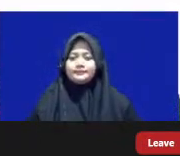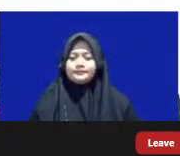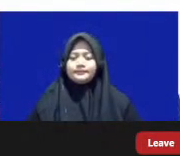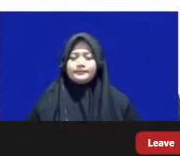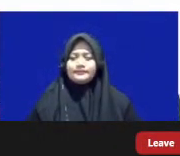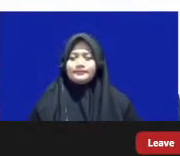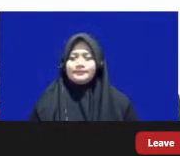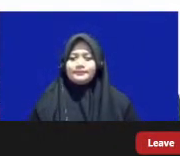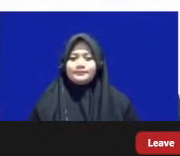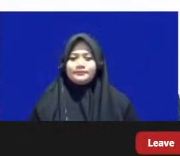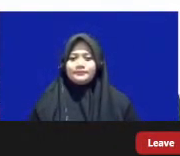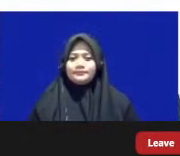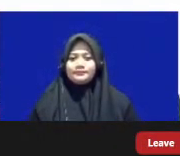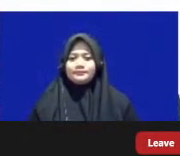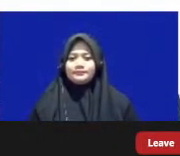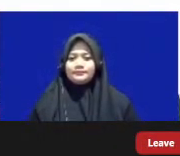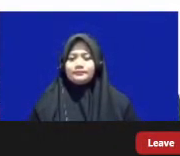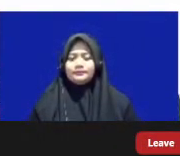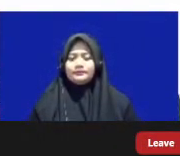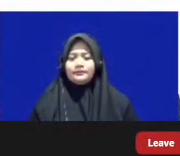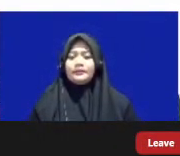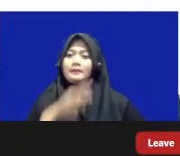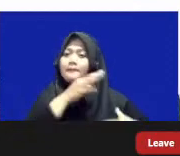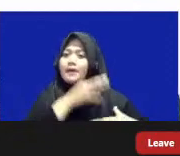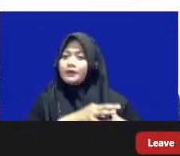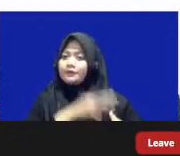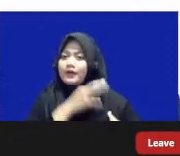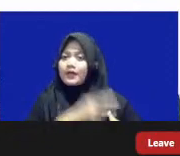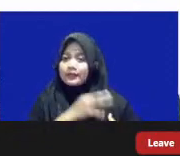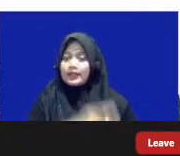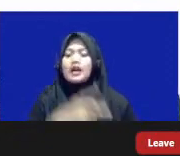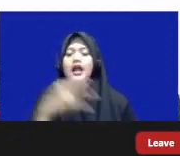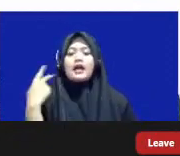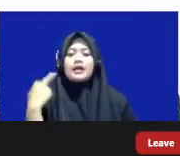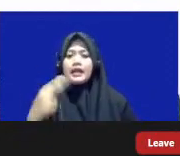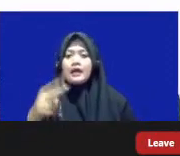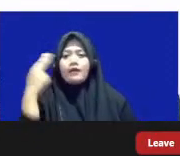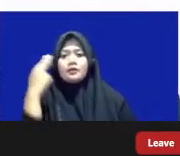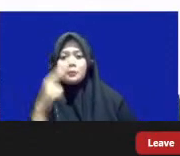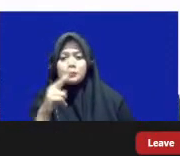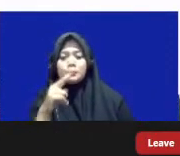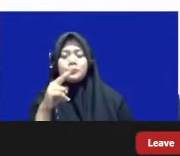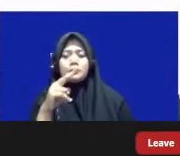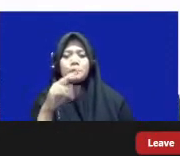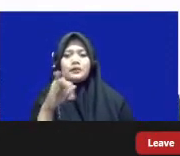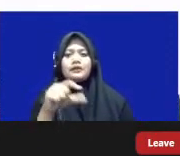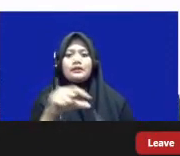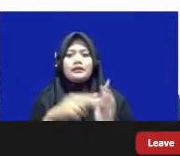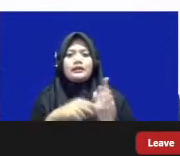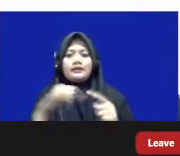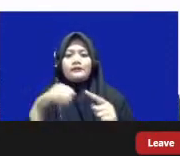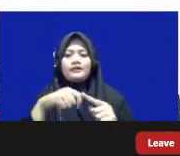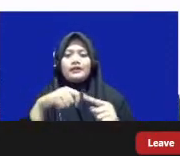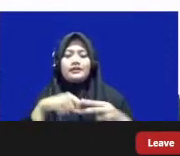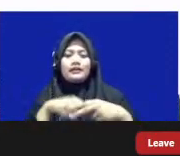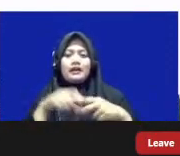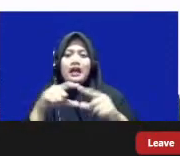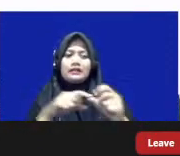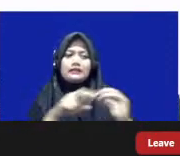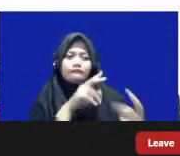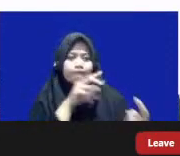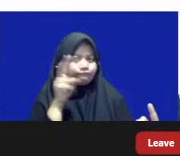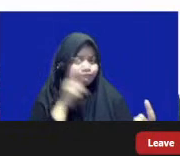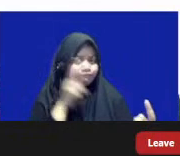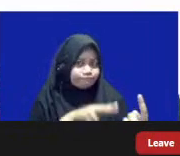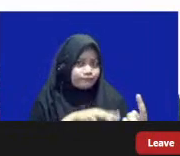utilized volunteers to identify the flood hotspots and also mobilize the community members